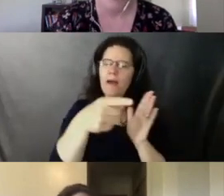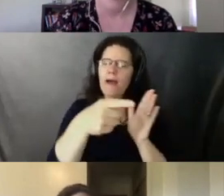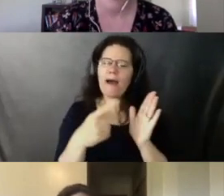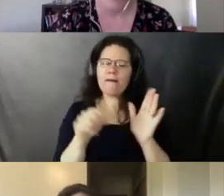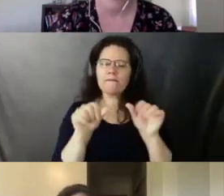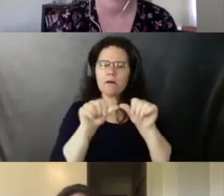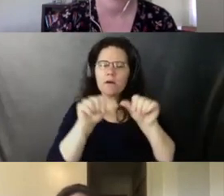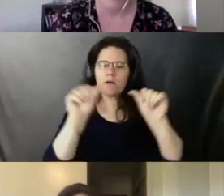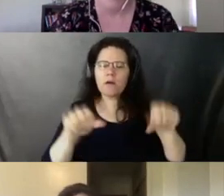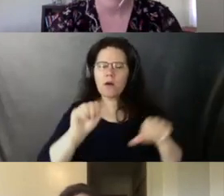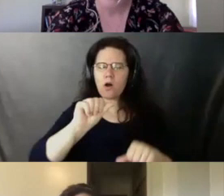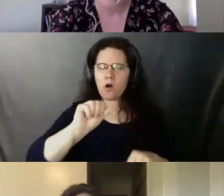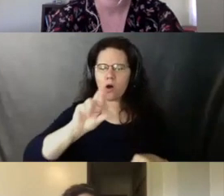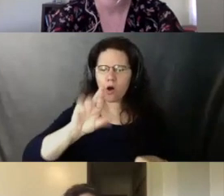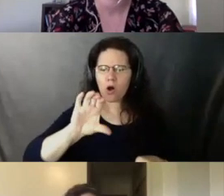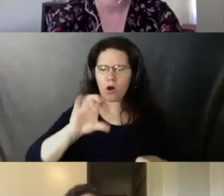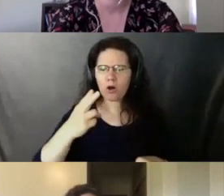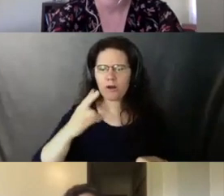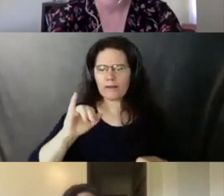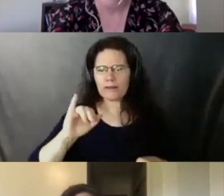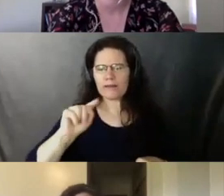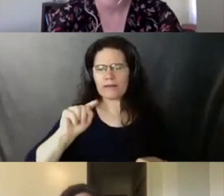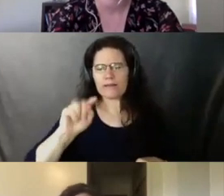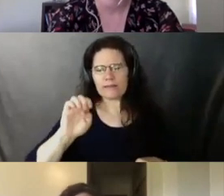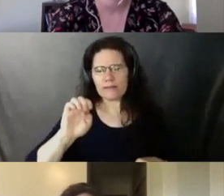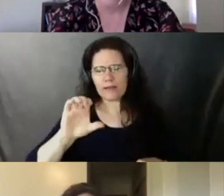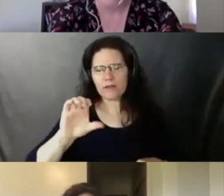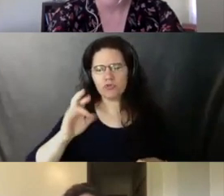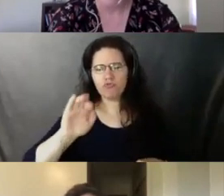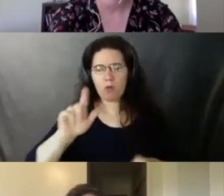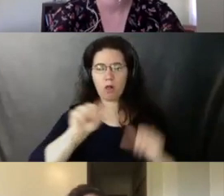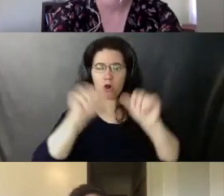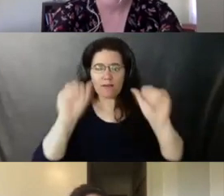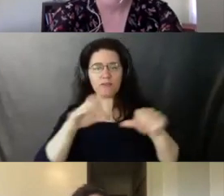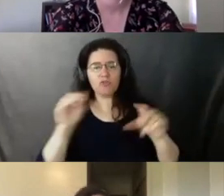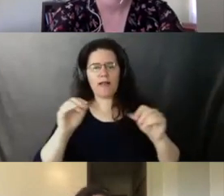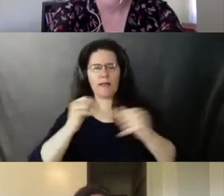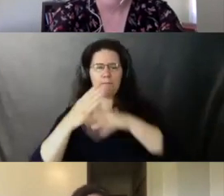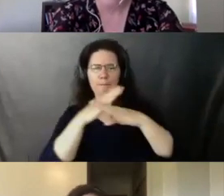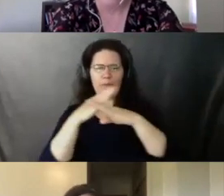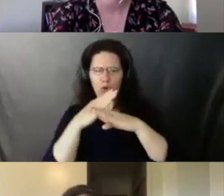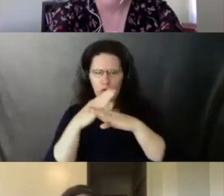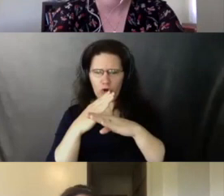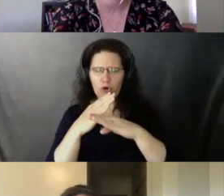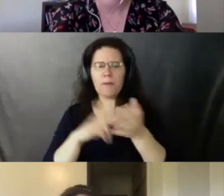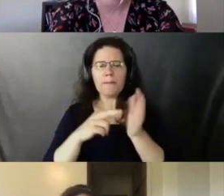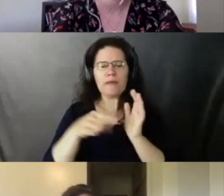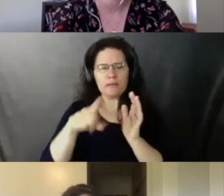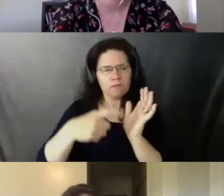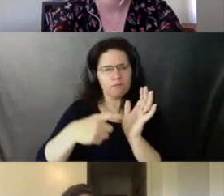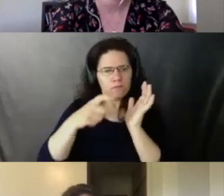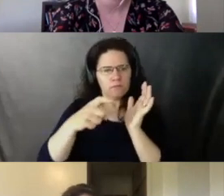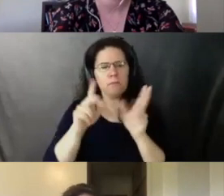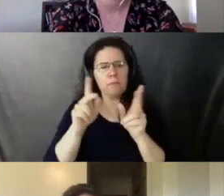which talks about mandating equal access and public services,